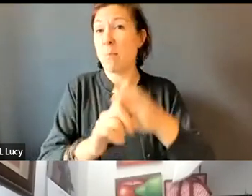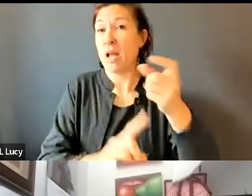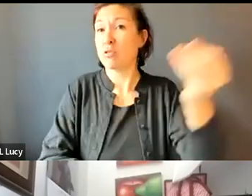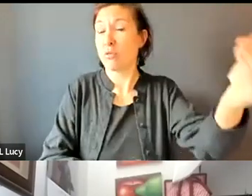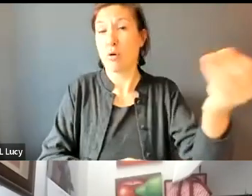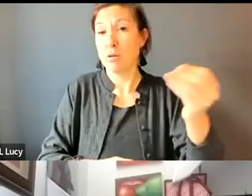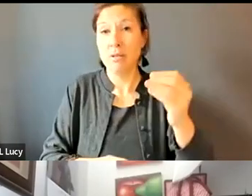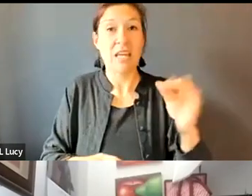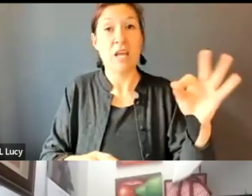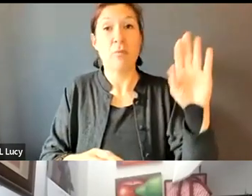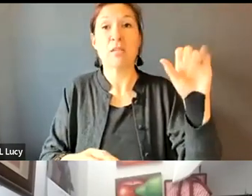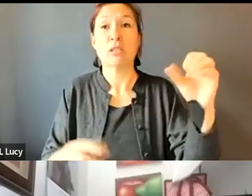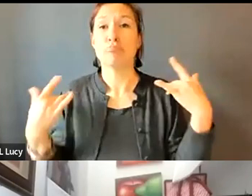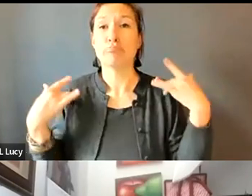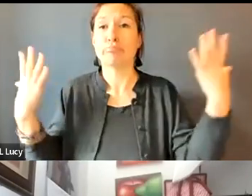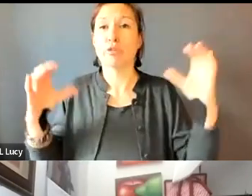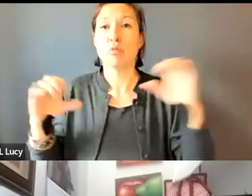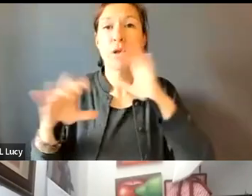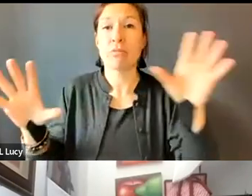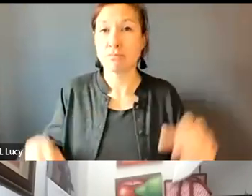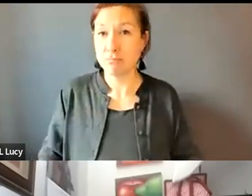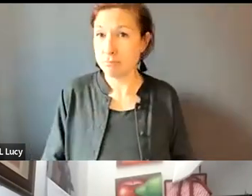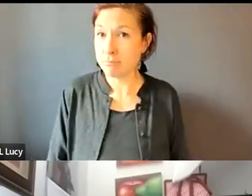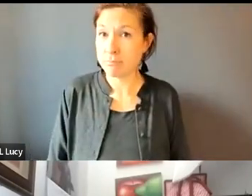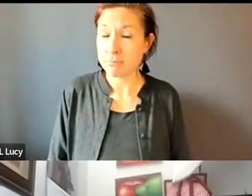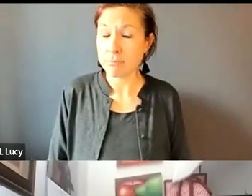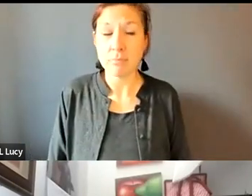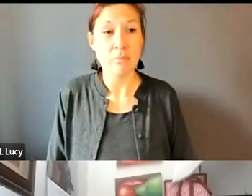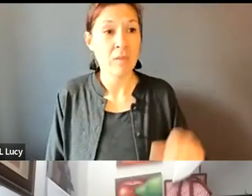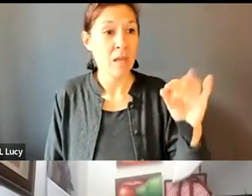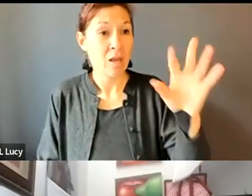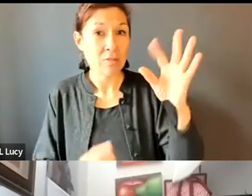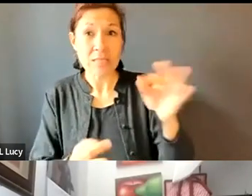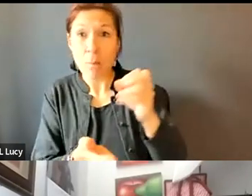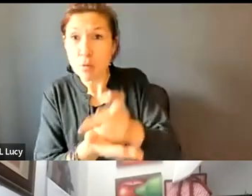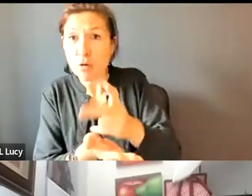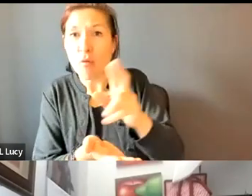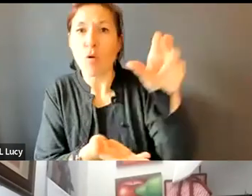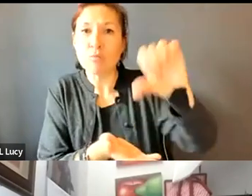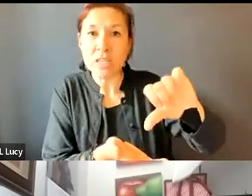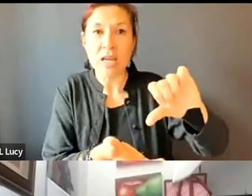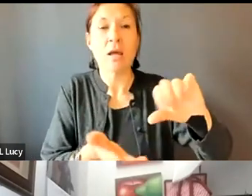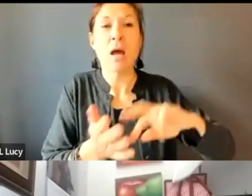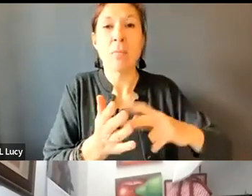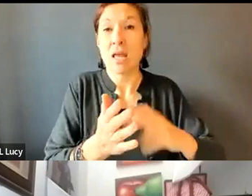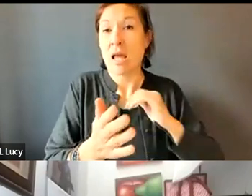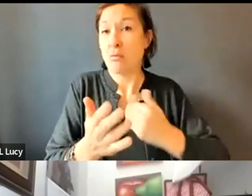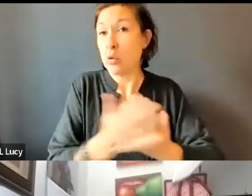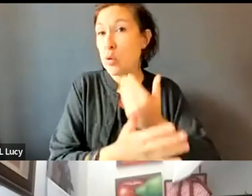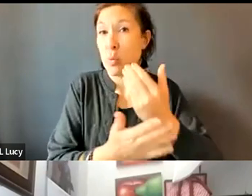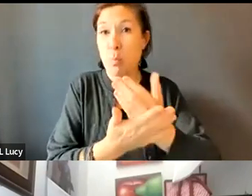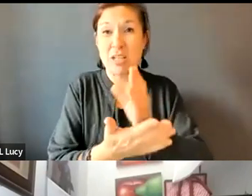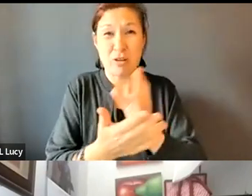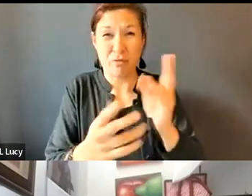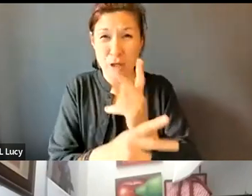that if our alternative is to either approve this budget or to turn it down in which case a new budget would have to be figured out